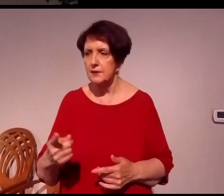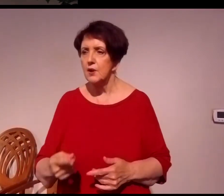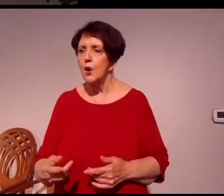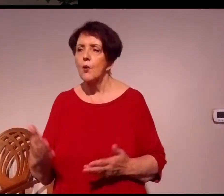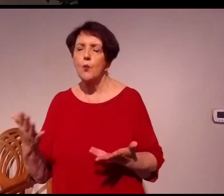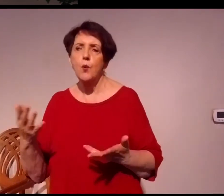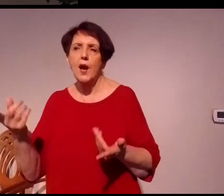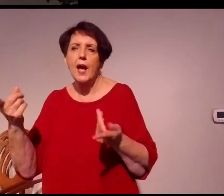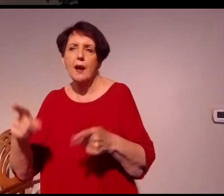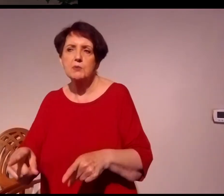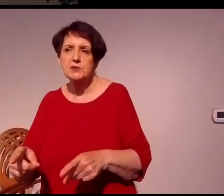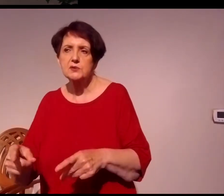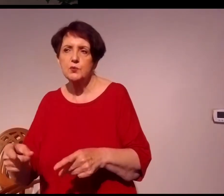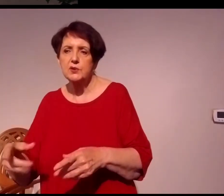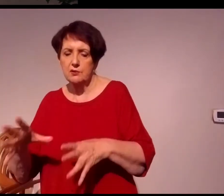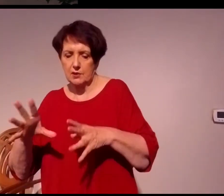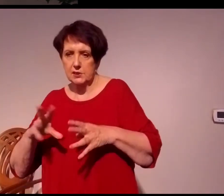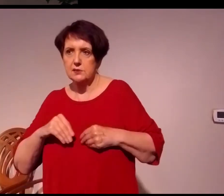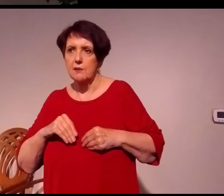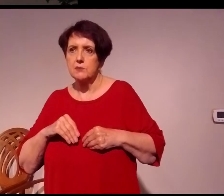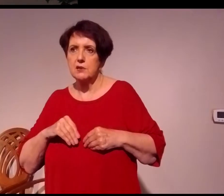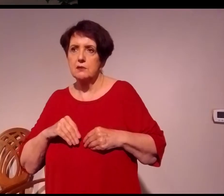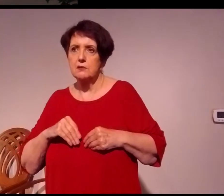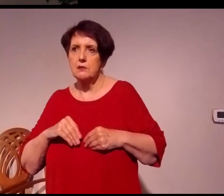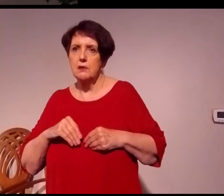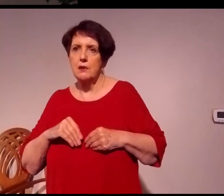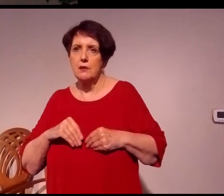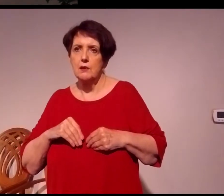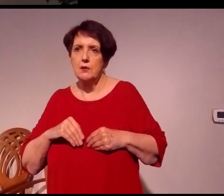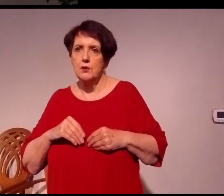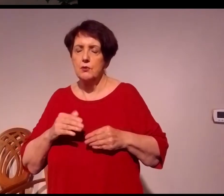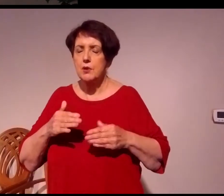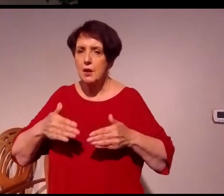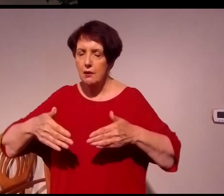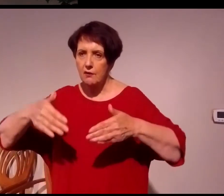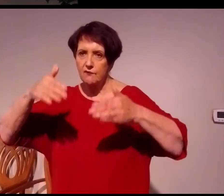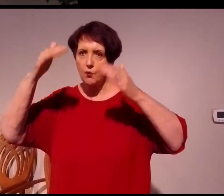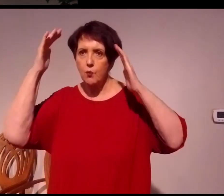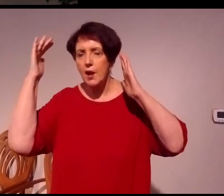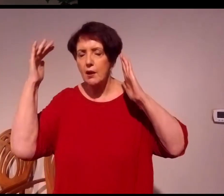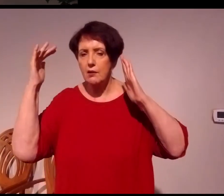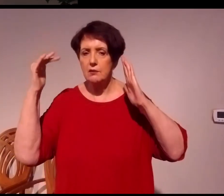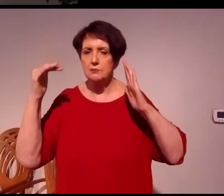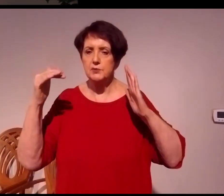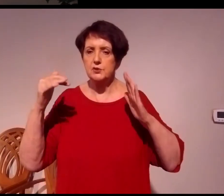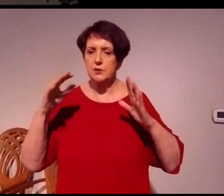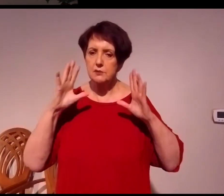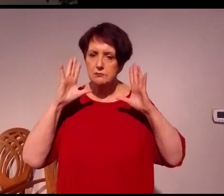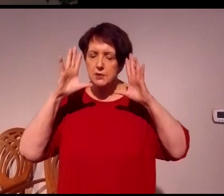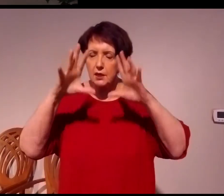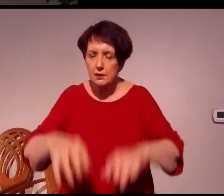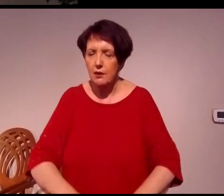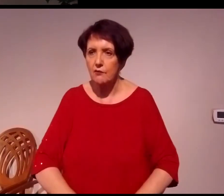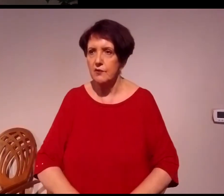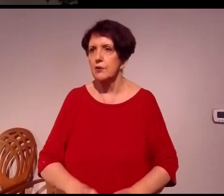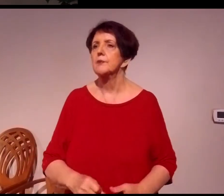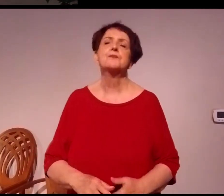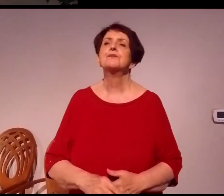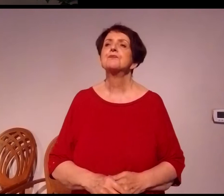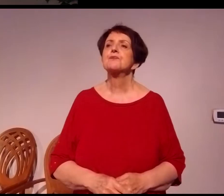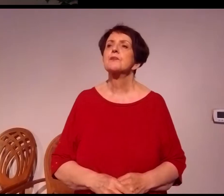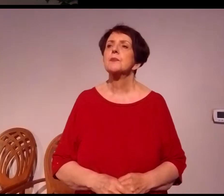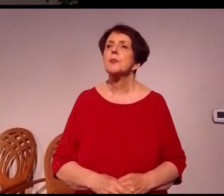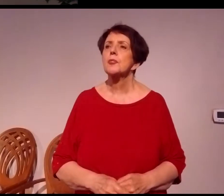we let it in? We get inundated by it, don't we? We get taken over by it. We